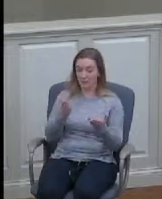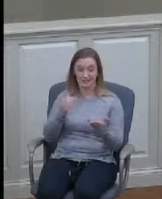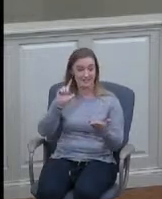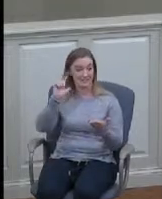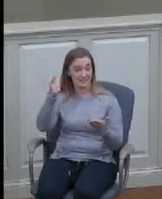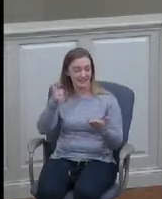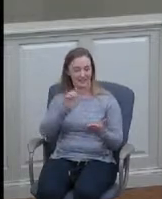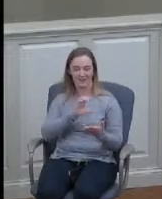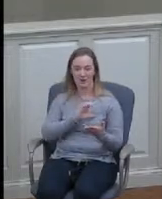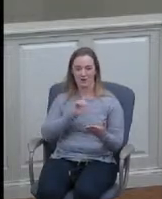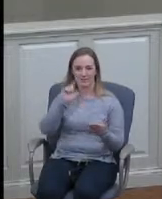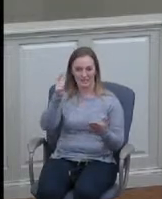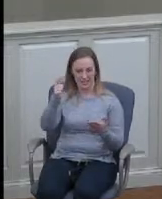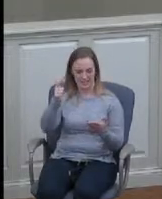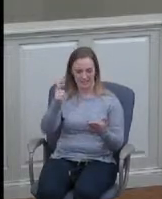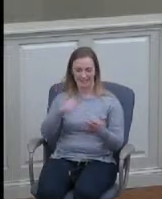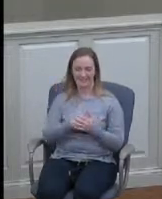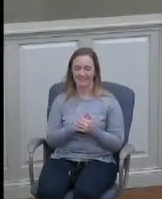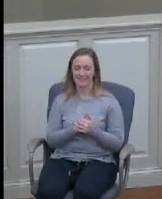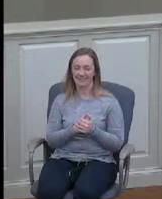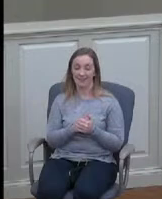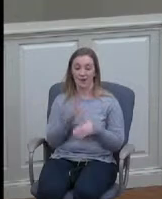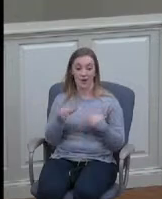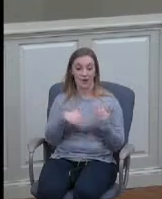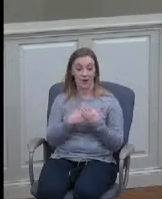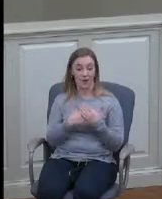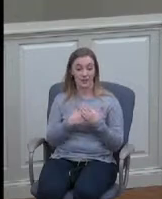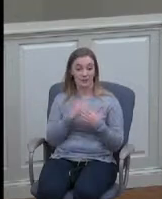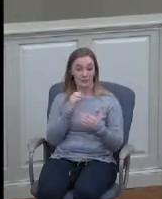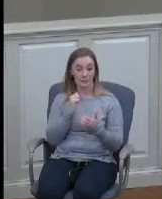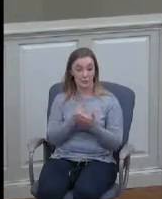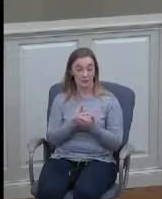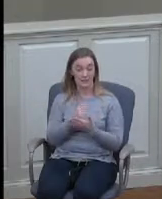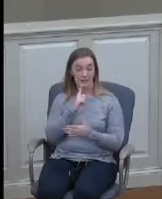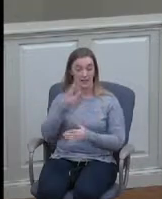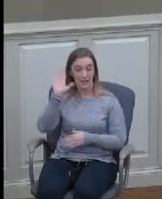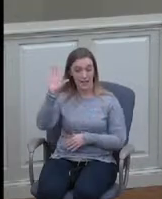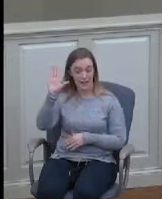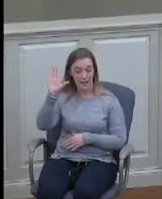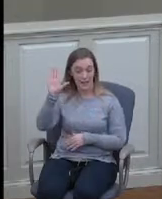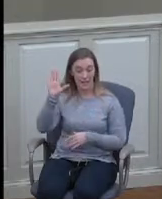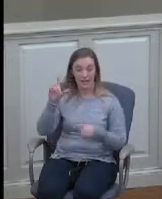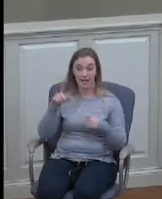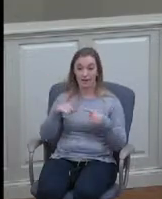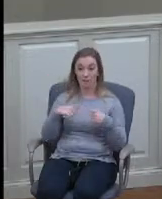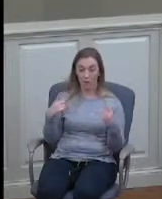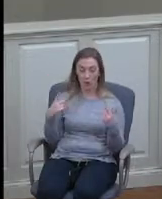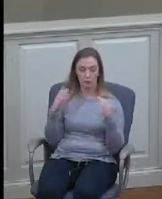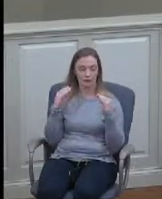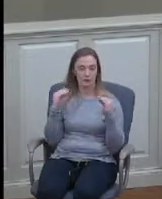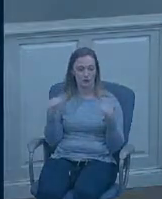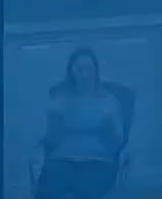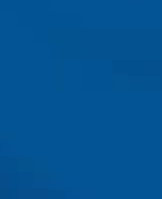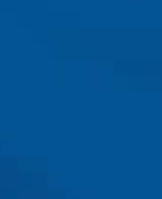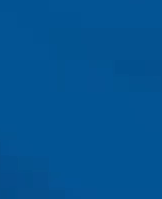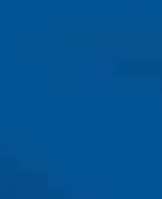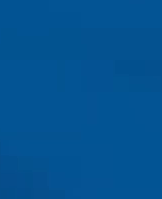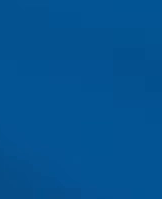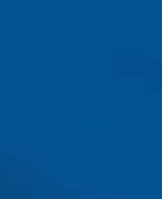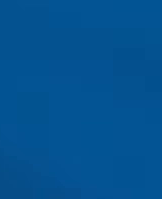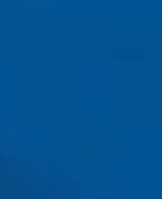second? Second. Thank you, Mr. Cottle. All in favor, say aye. Aye. Opposed, like sign. We are in executive session.